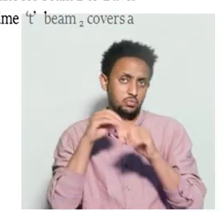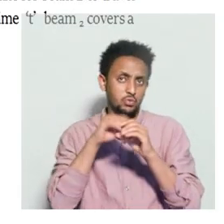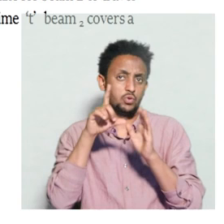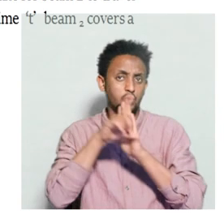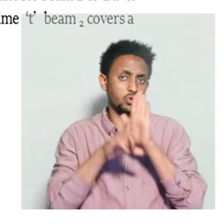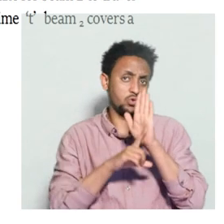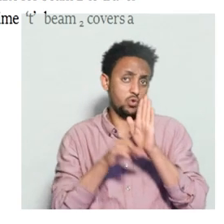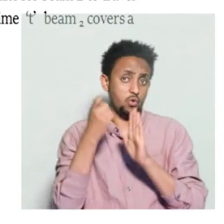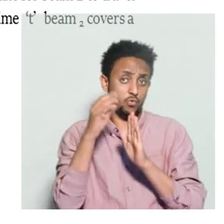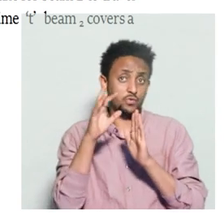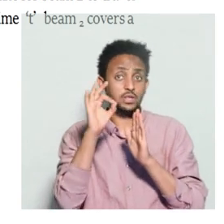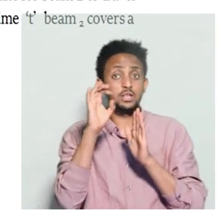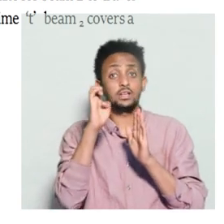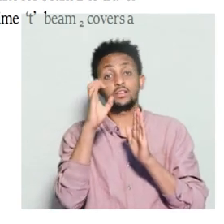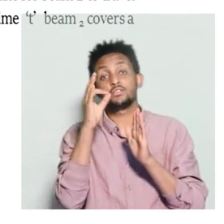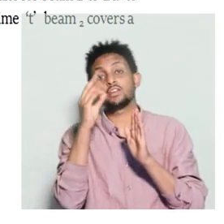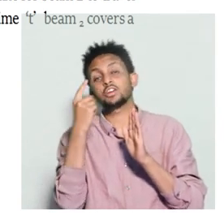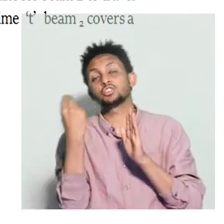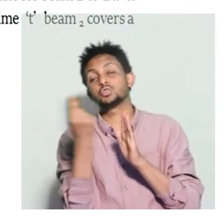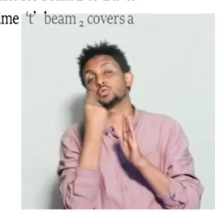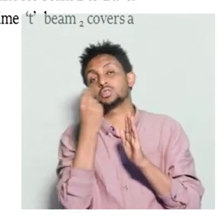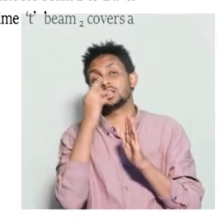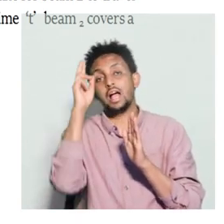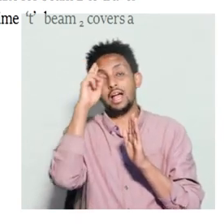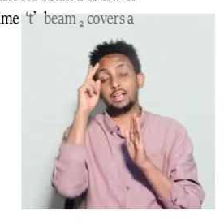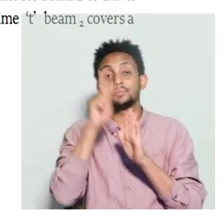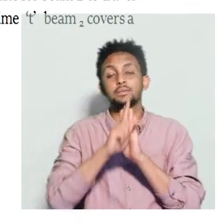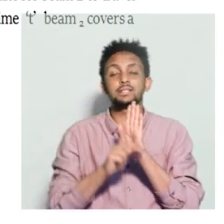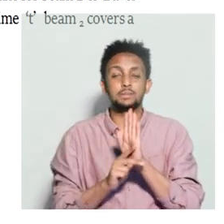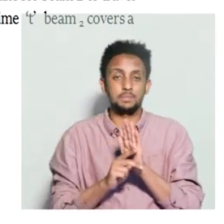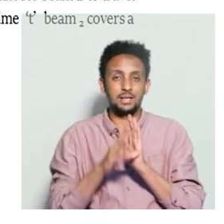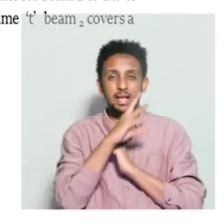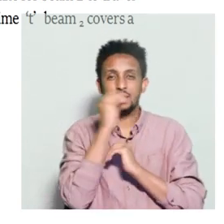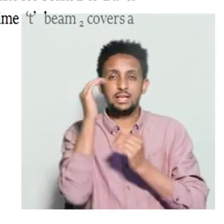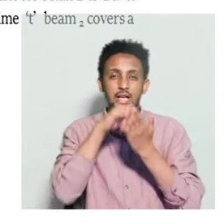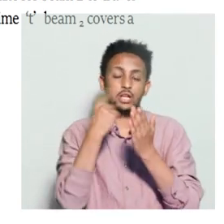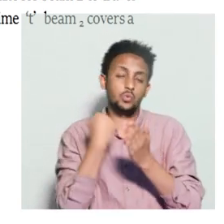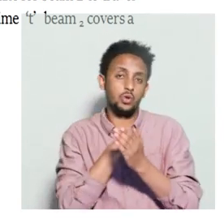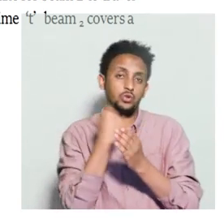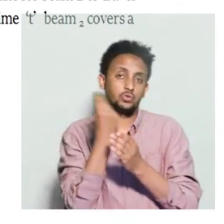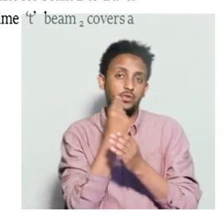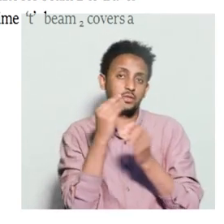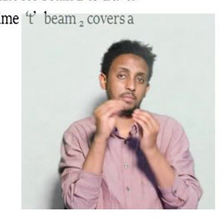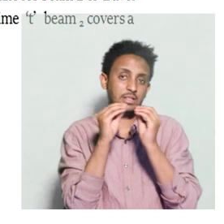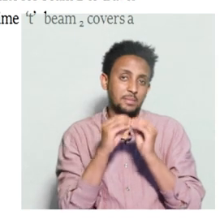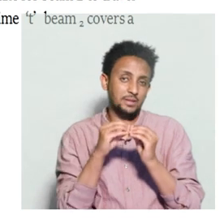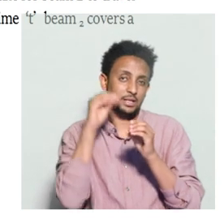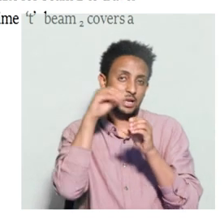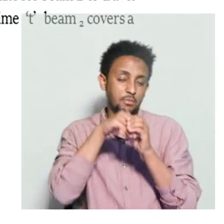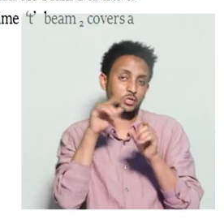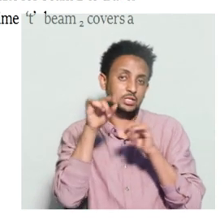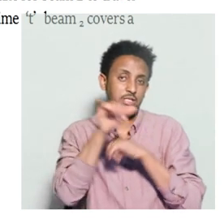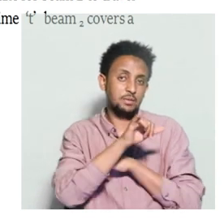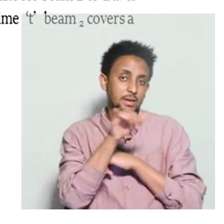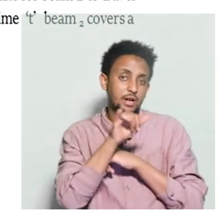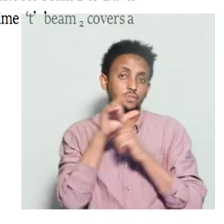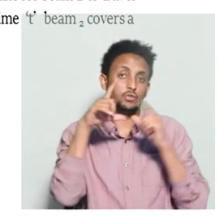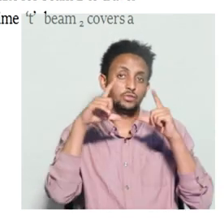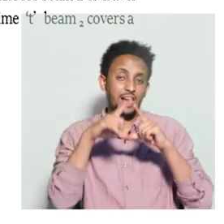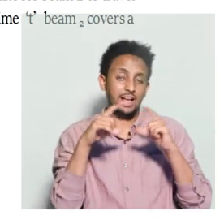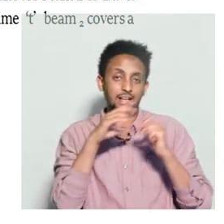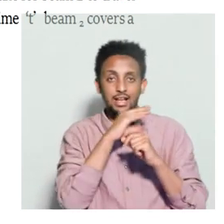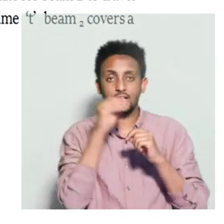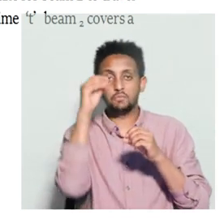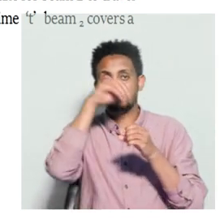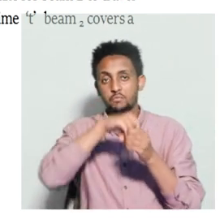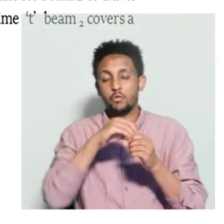law of refraction using Huygens' principle. And again, we should have to follow mathematical approach and similarity of triangles